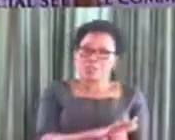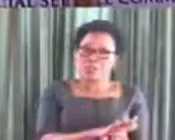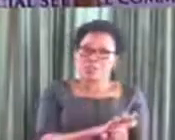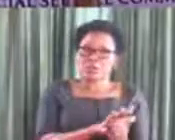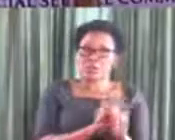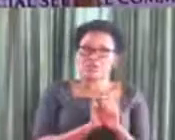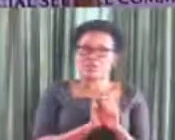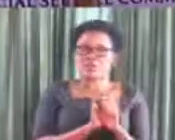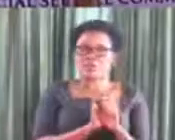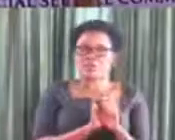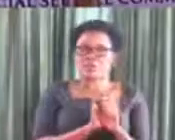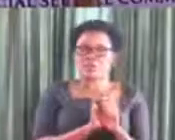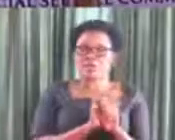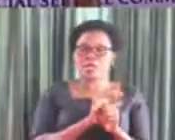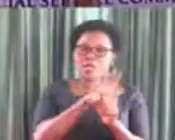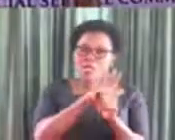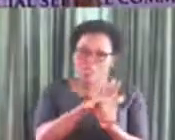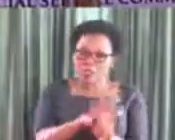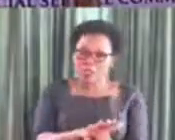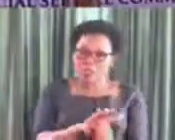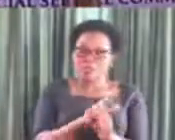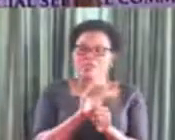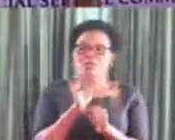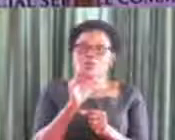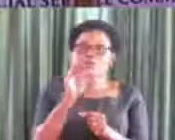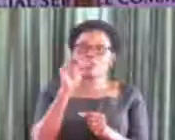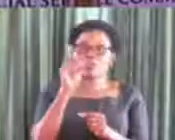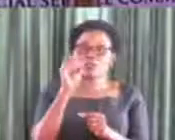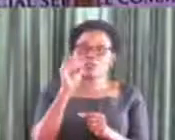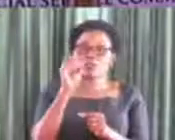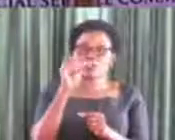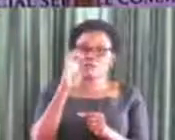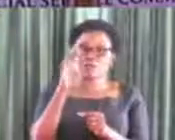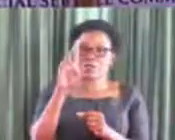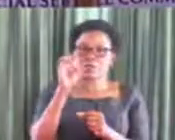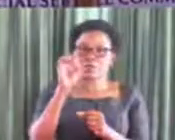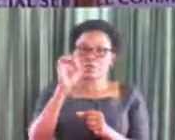as defined under our Constitution,